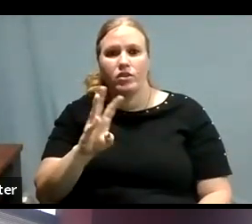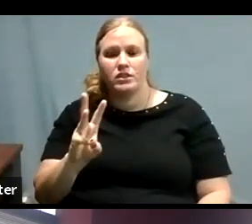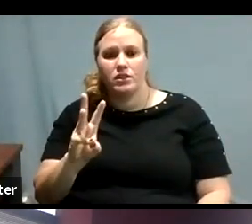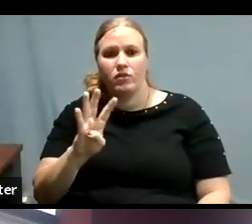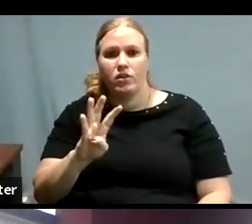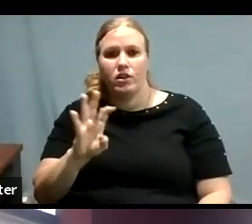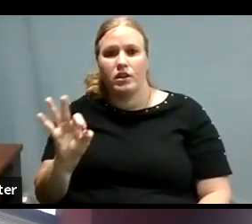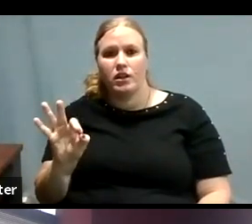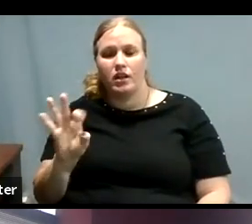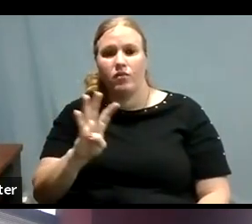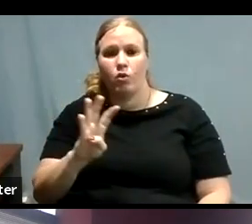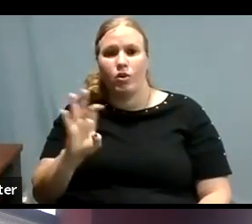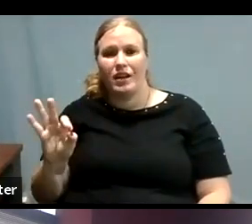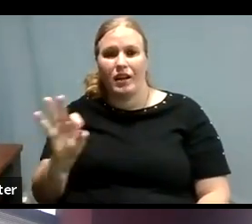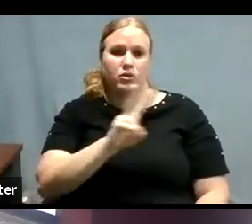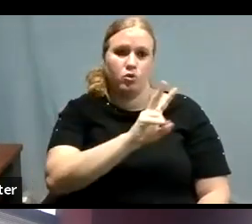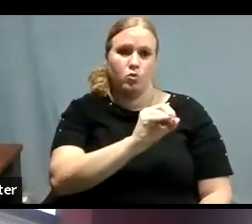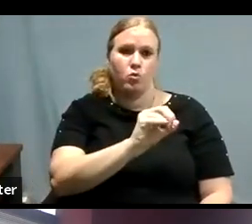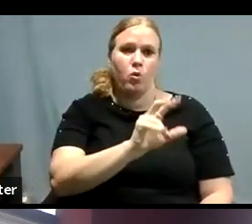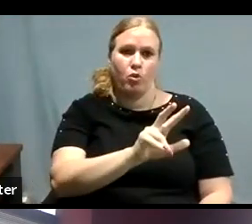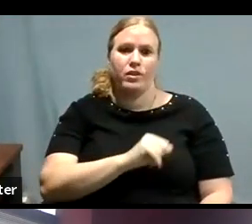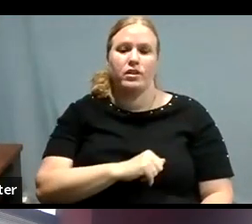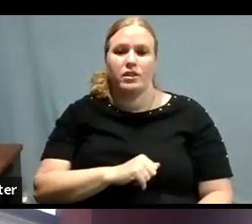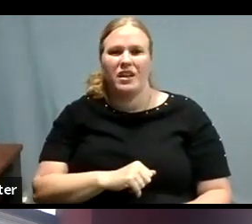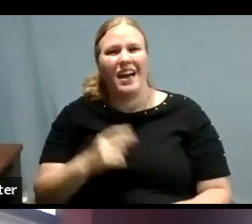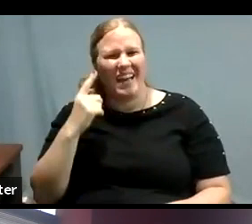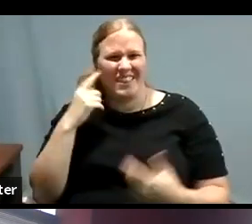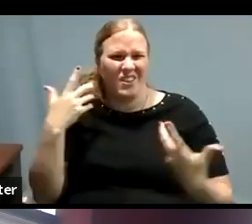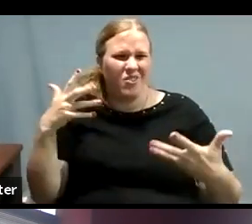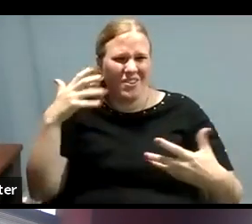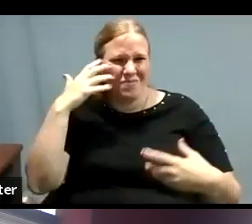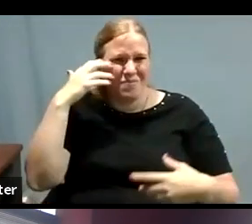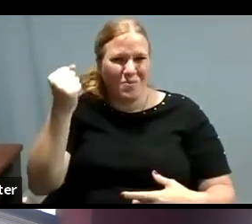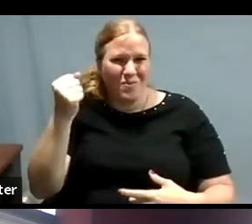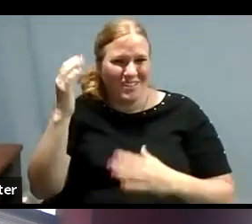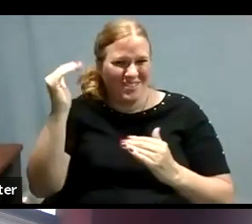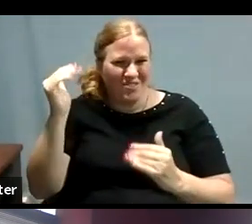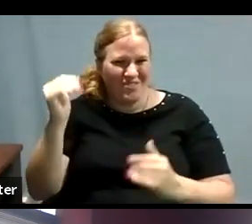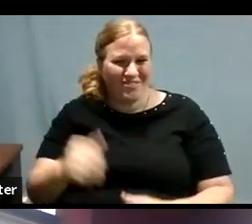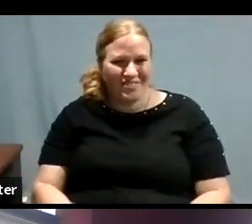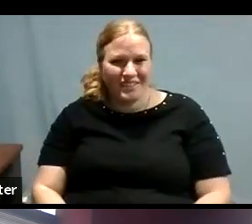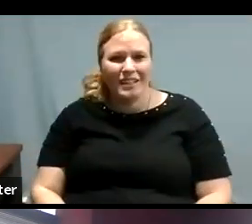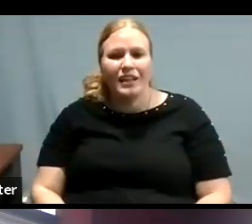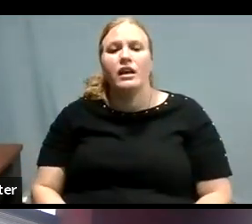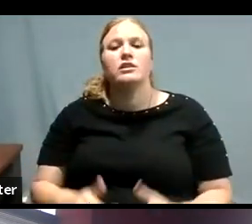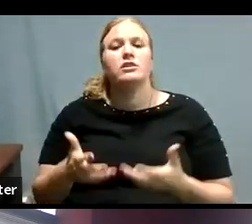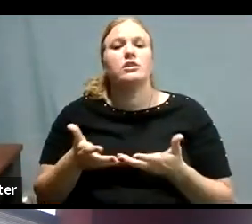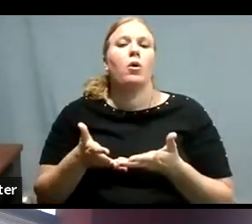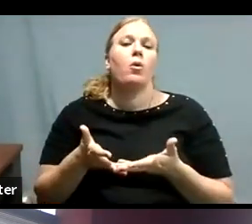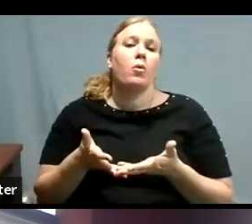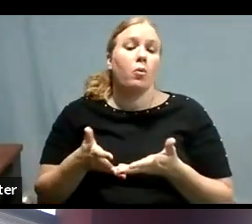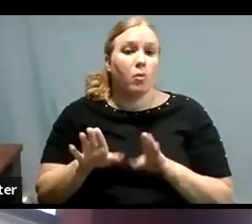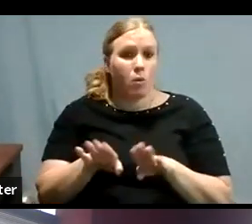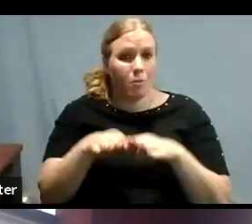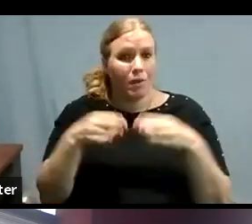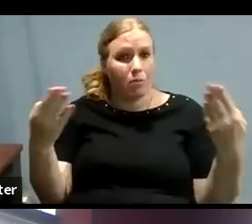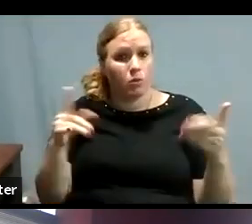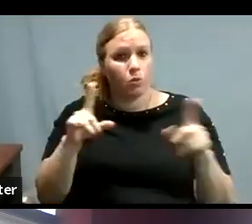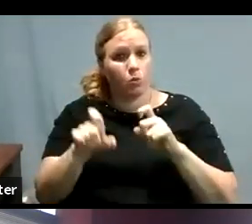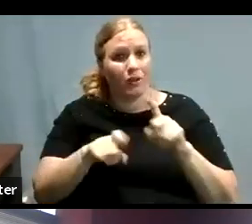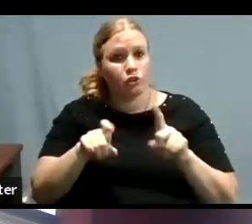203-946-4949. I think you've all memorized it by now, I hope. So with that, I will open it up to